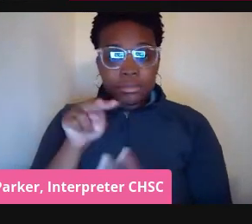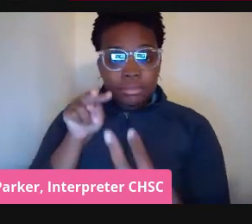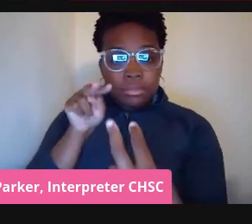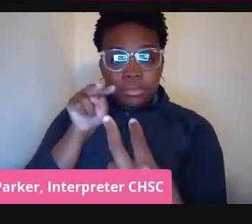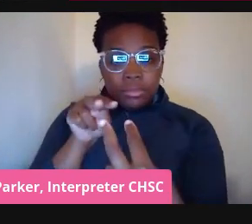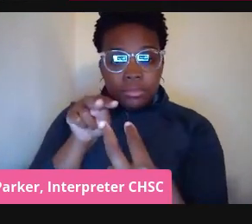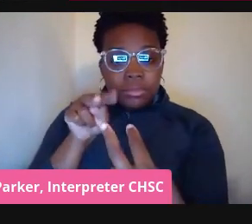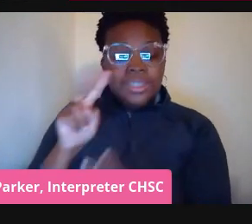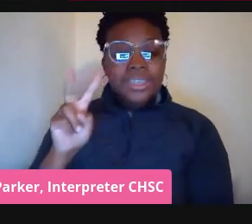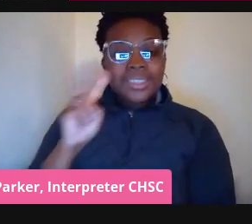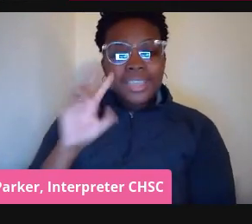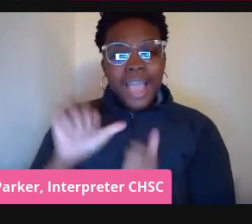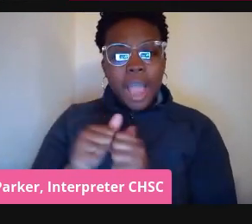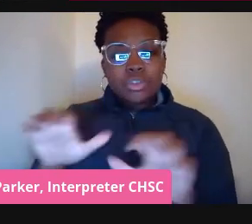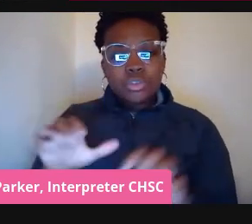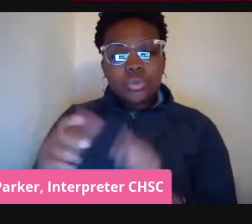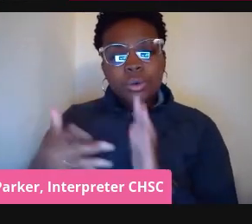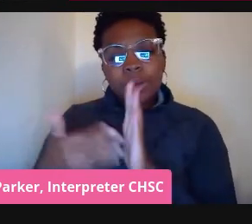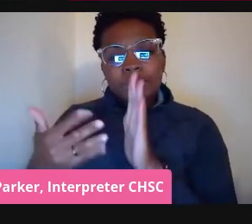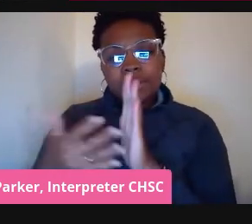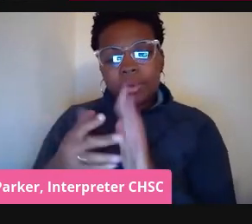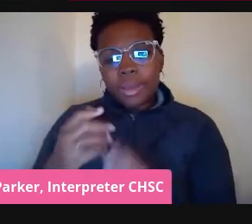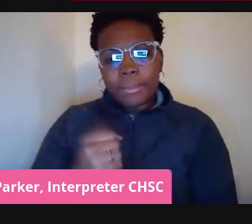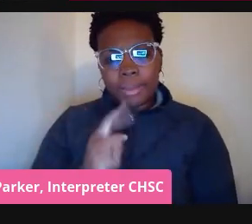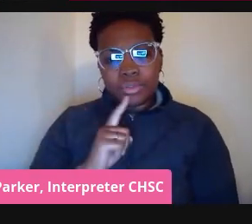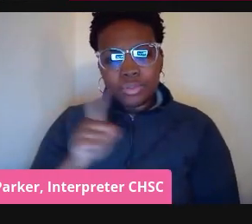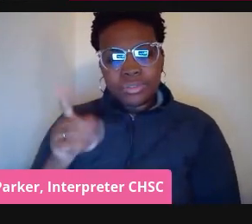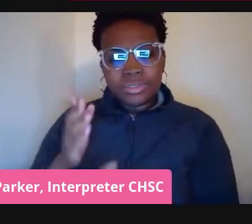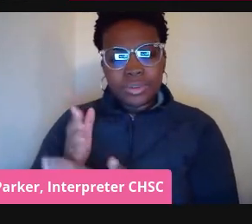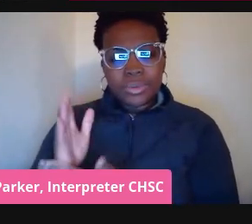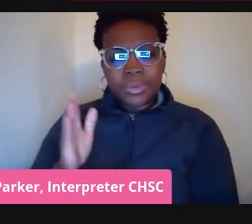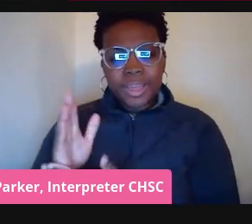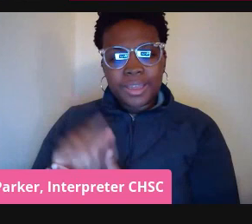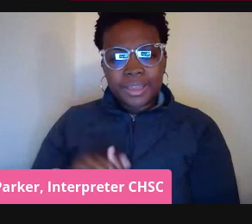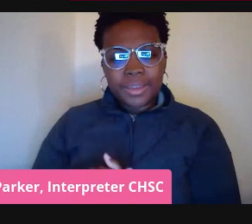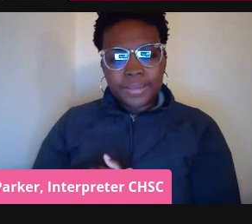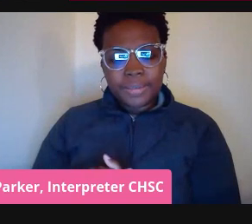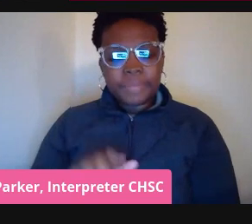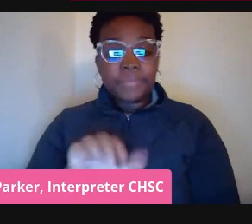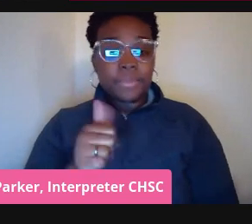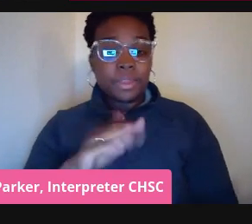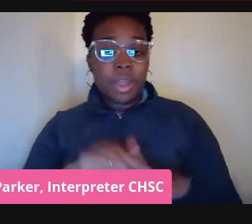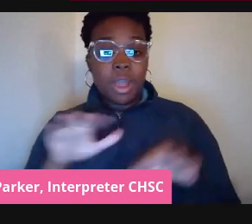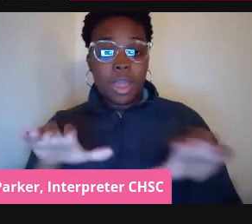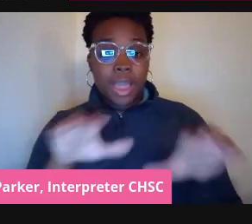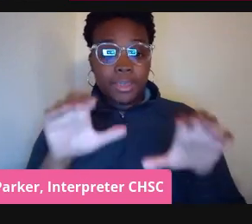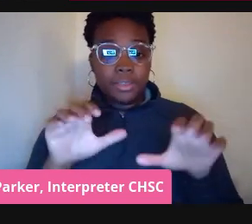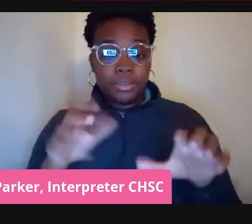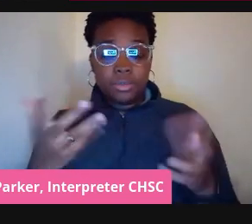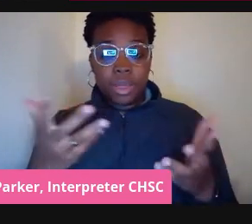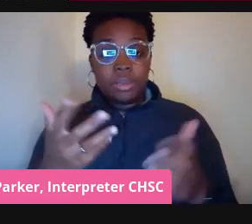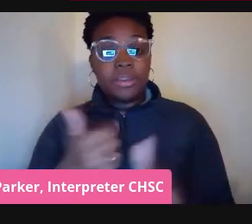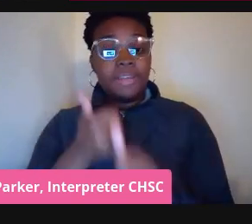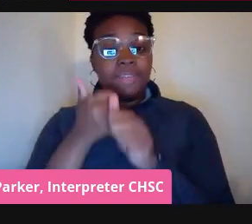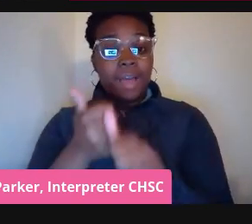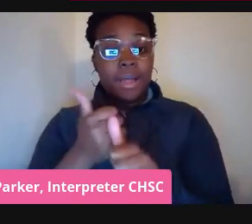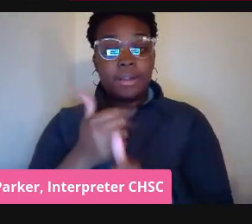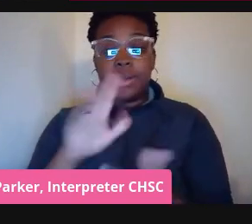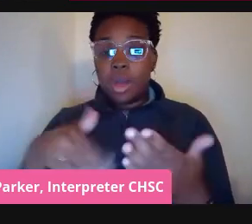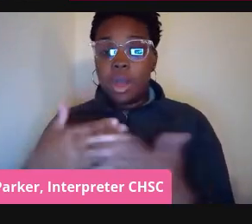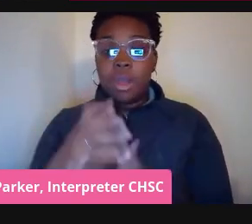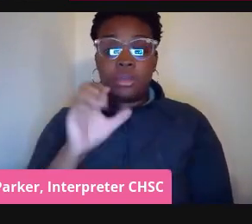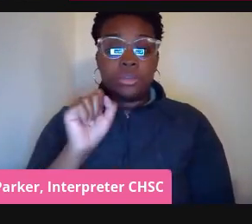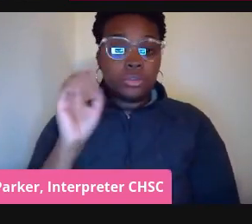doing every once in a while to make sure she's okay. Another call to action would be definitely follow us on all of our social